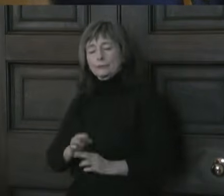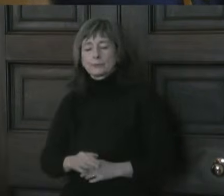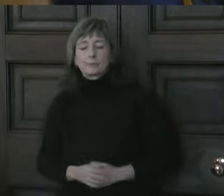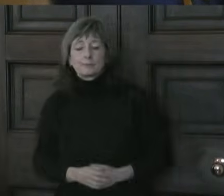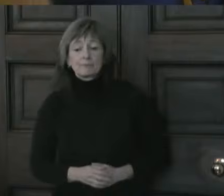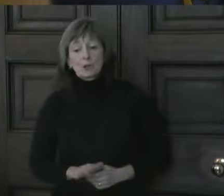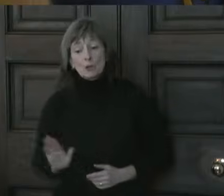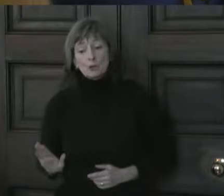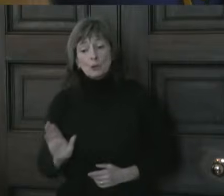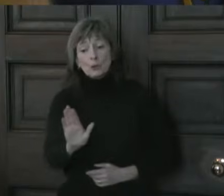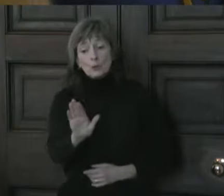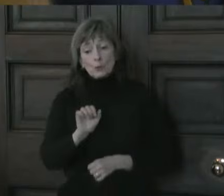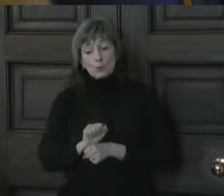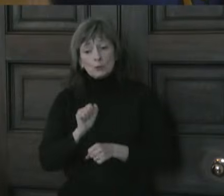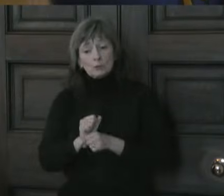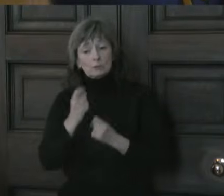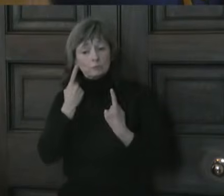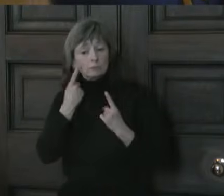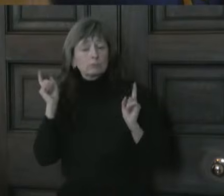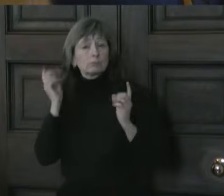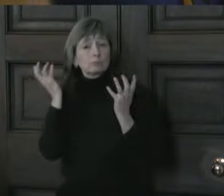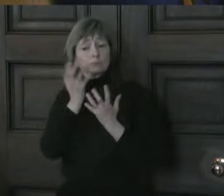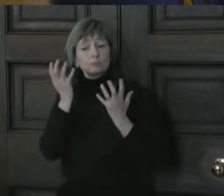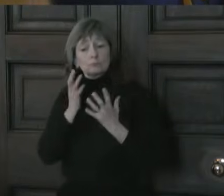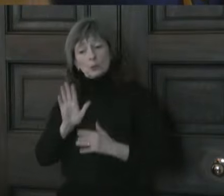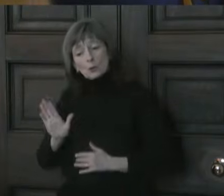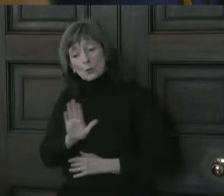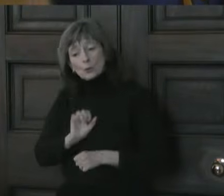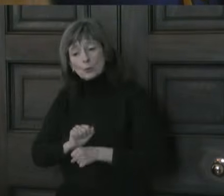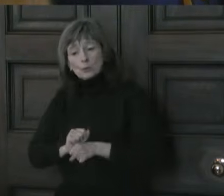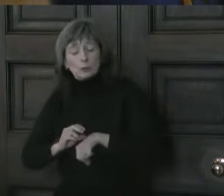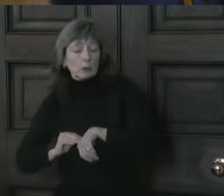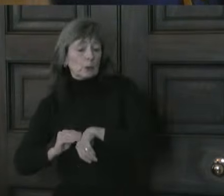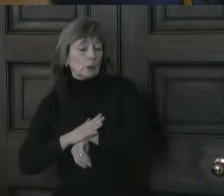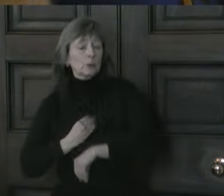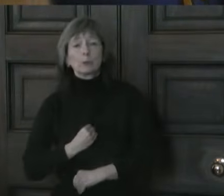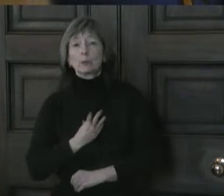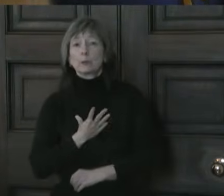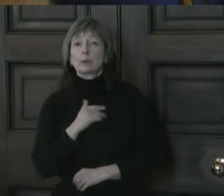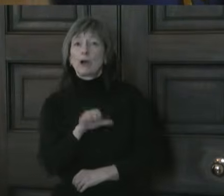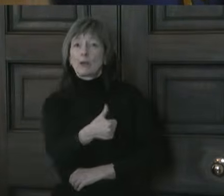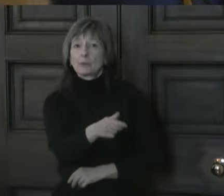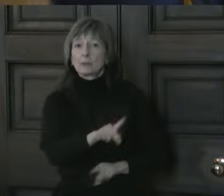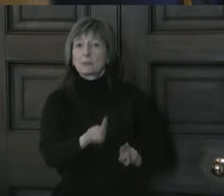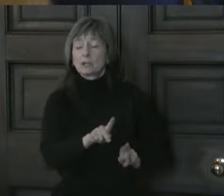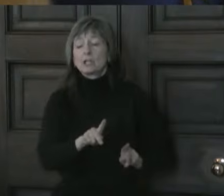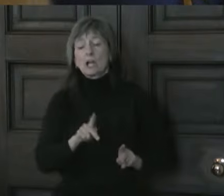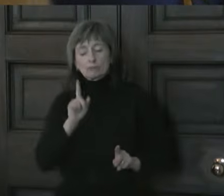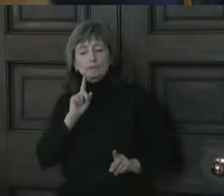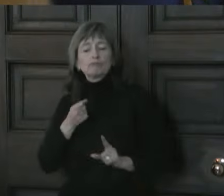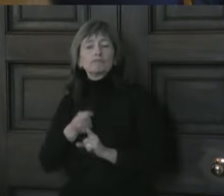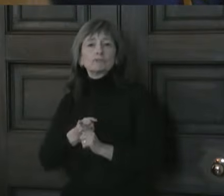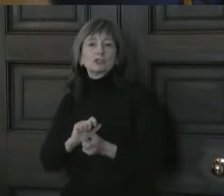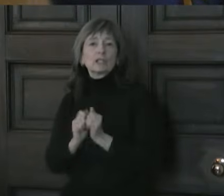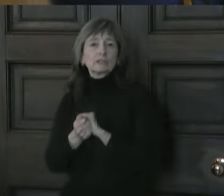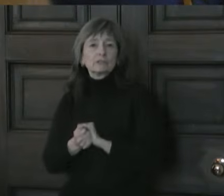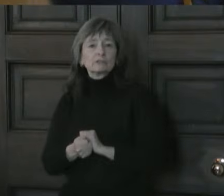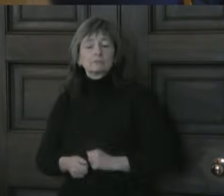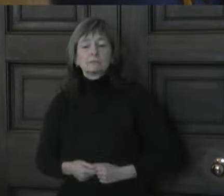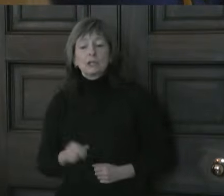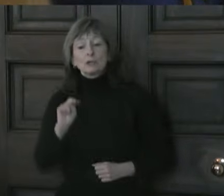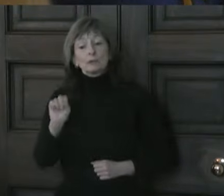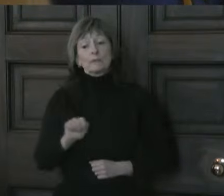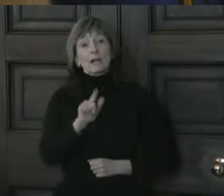achieved much, you have inspired others, and you have made a difference. Newfoundland and Labrador is a